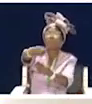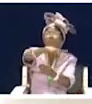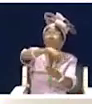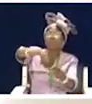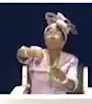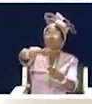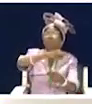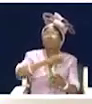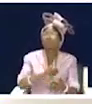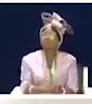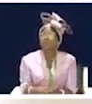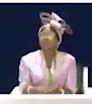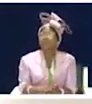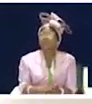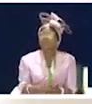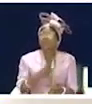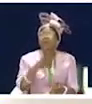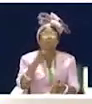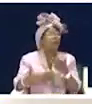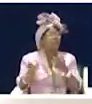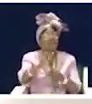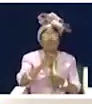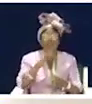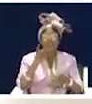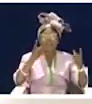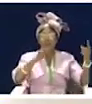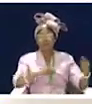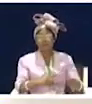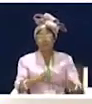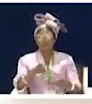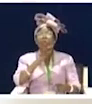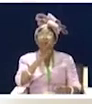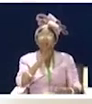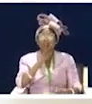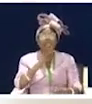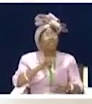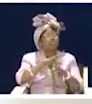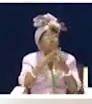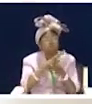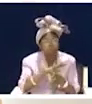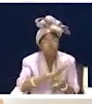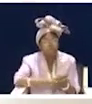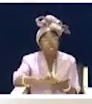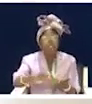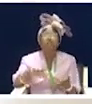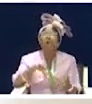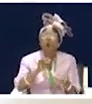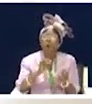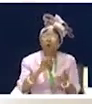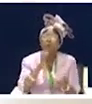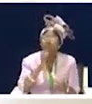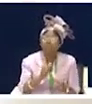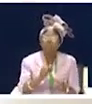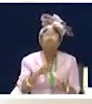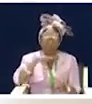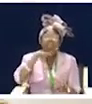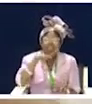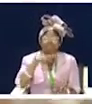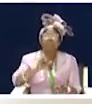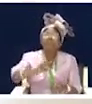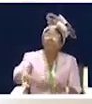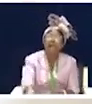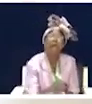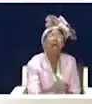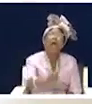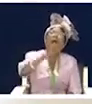sister has said. And whenever I come close to the body of water, whether the water is dirty or not, even the one that cattle were taking, I would